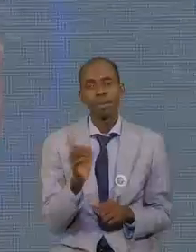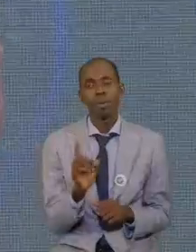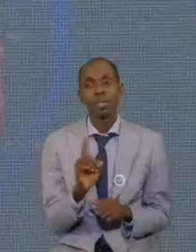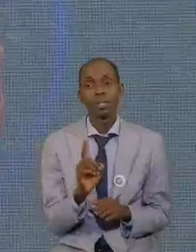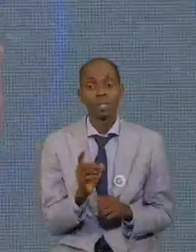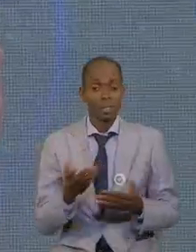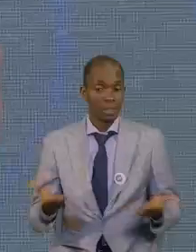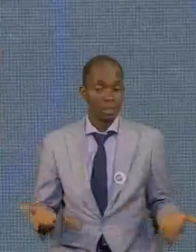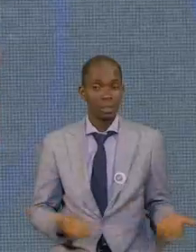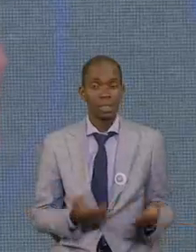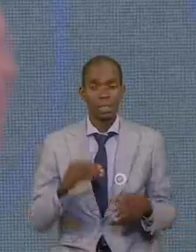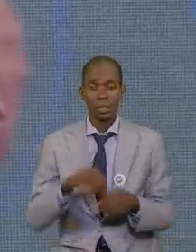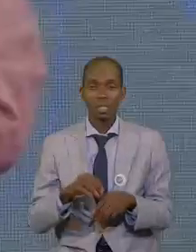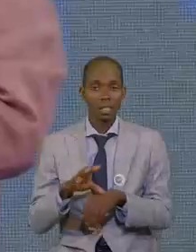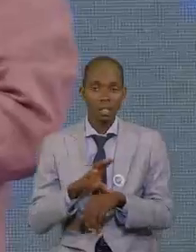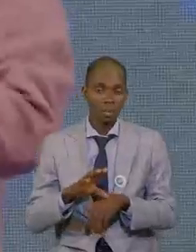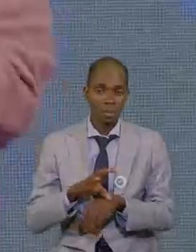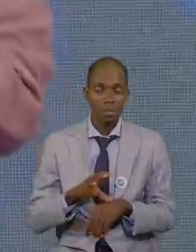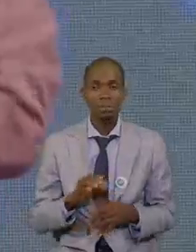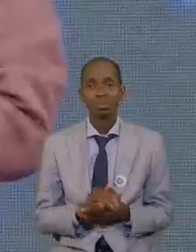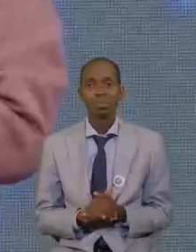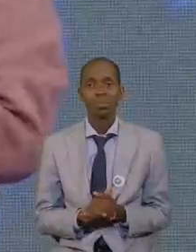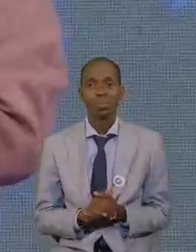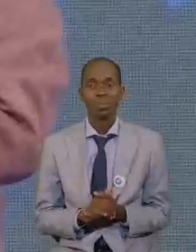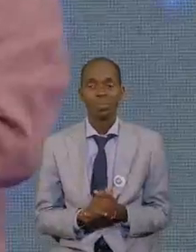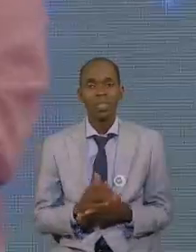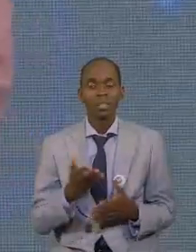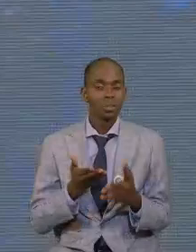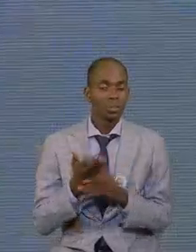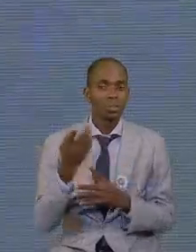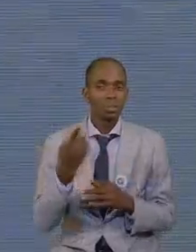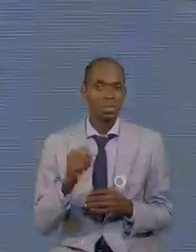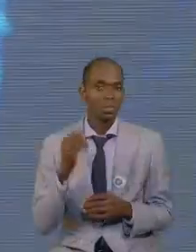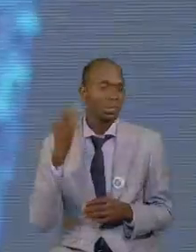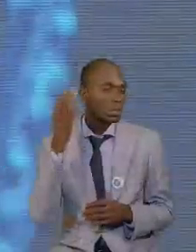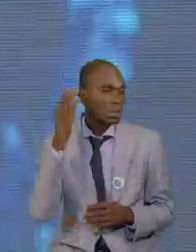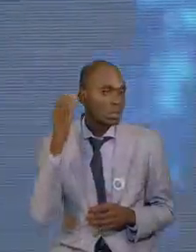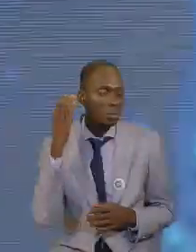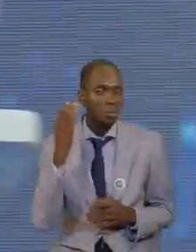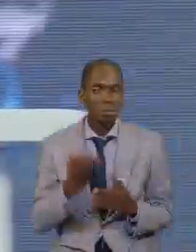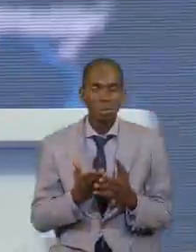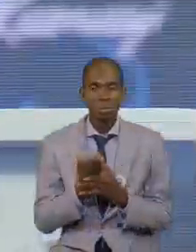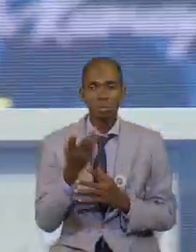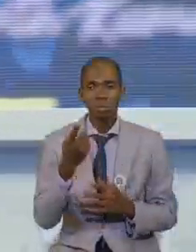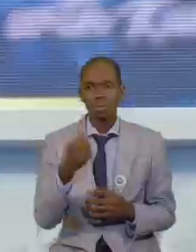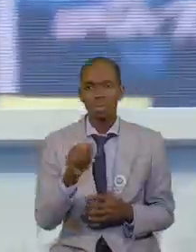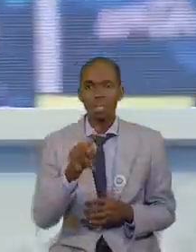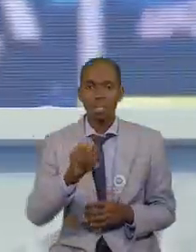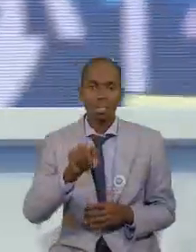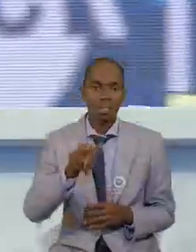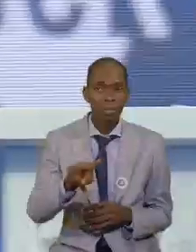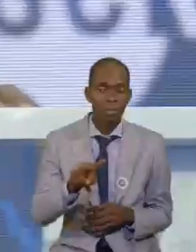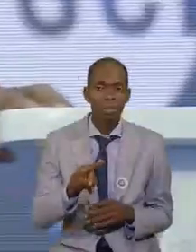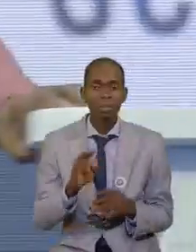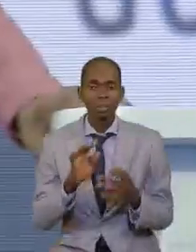the Alpha location, over the radio, over the television,